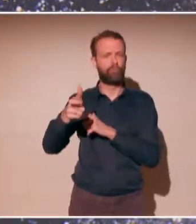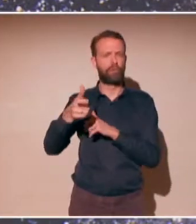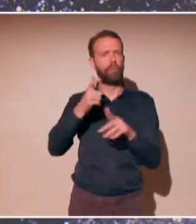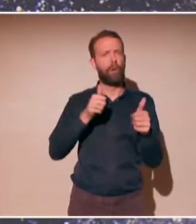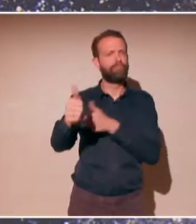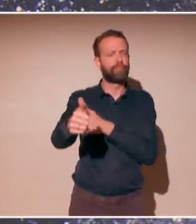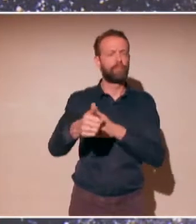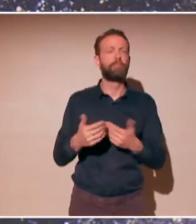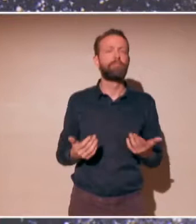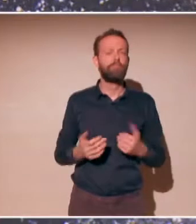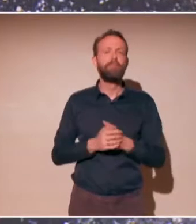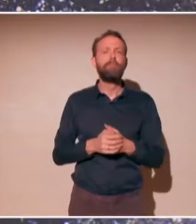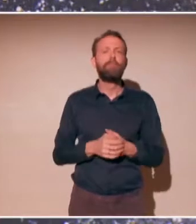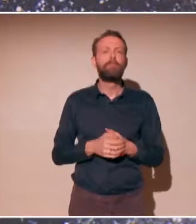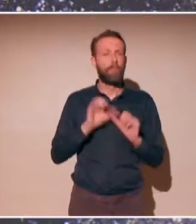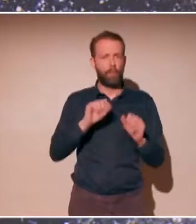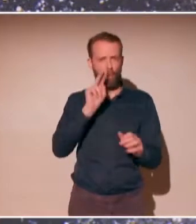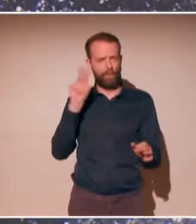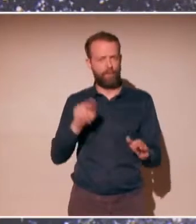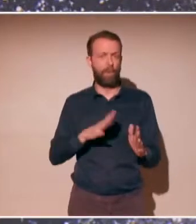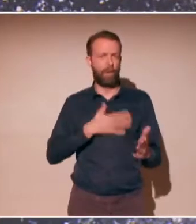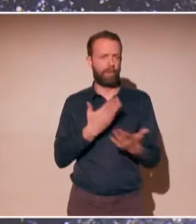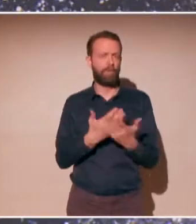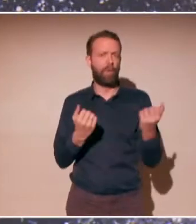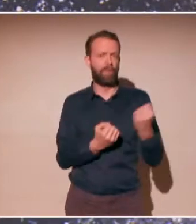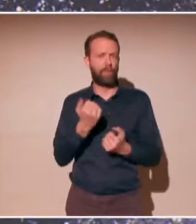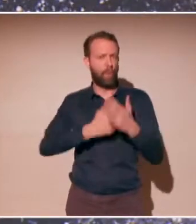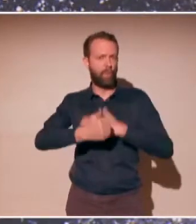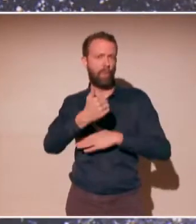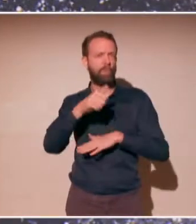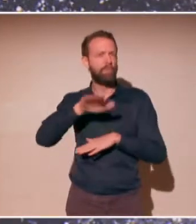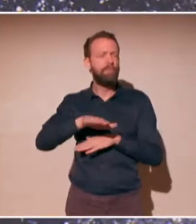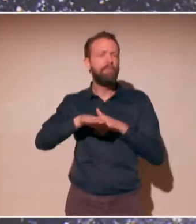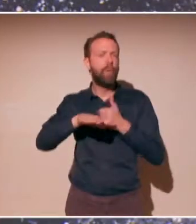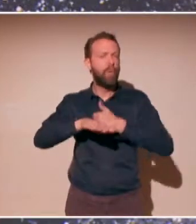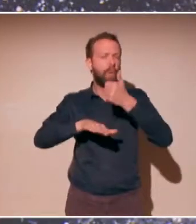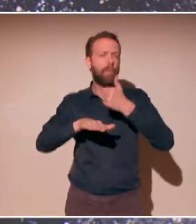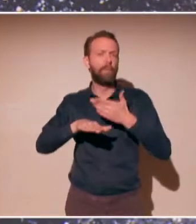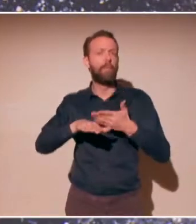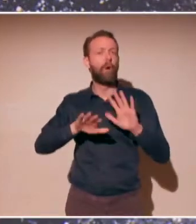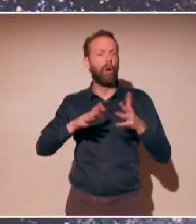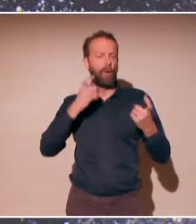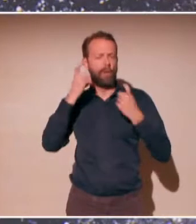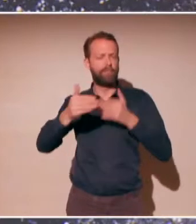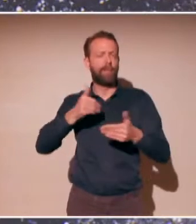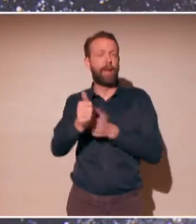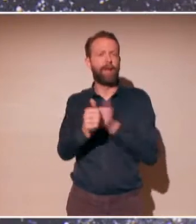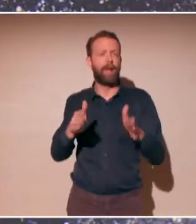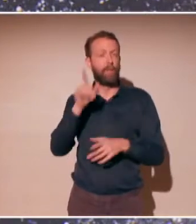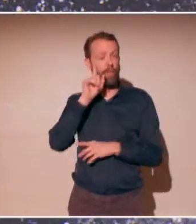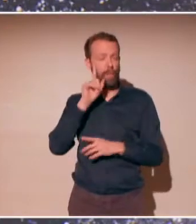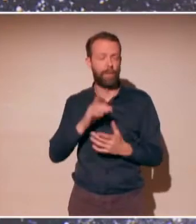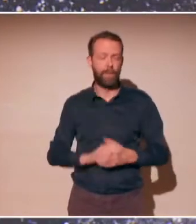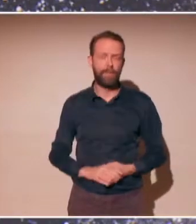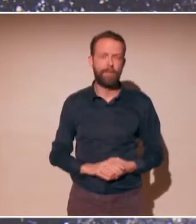choices and decisions than us, and so took the lead in that area. But we can take back our position thanks to self-driving